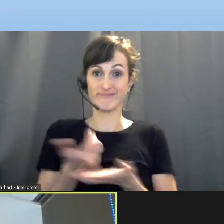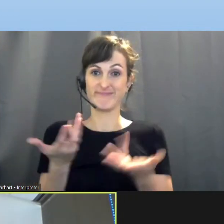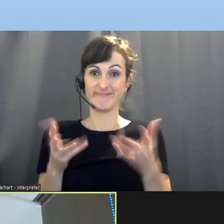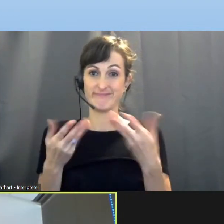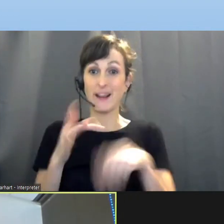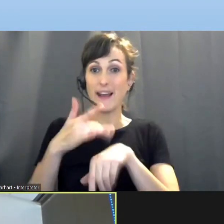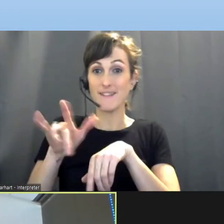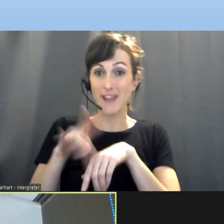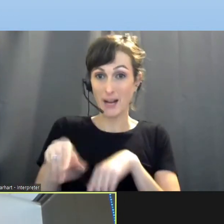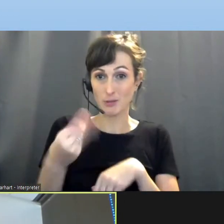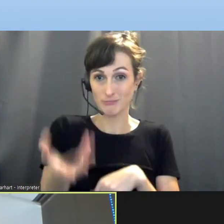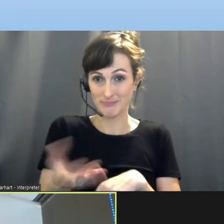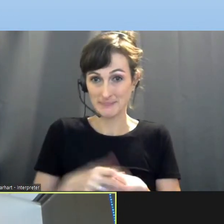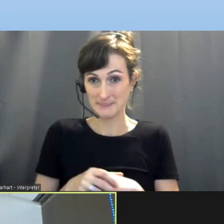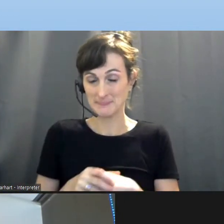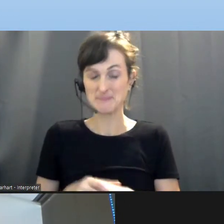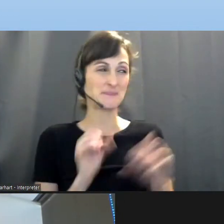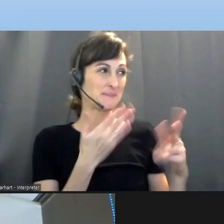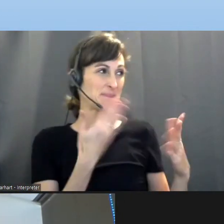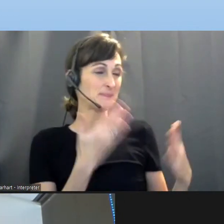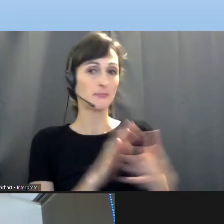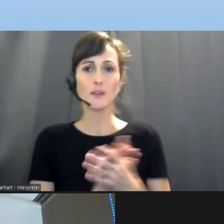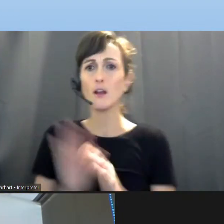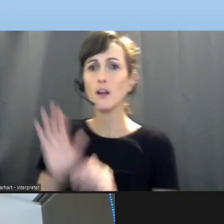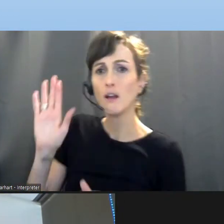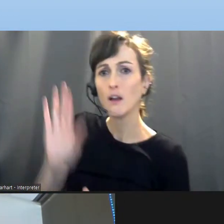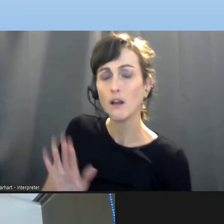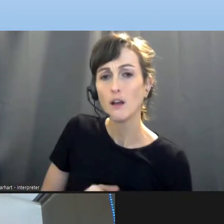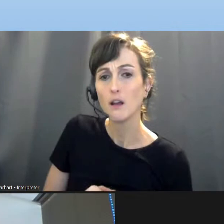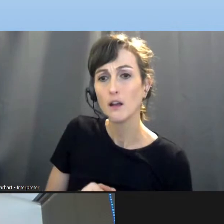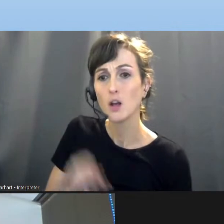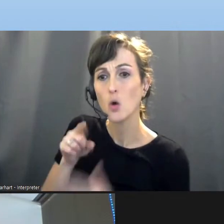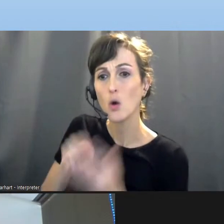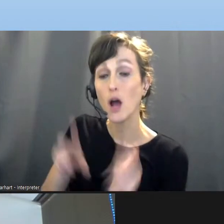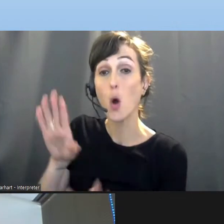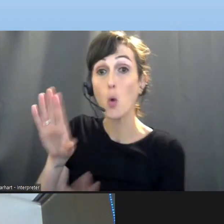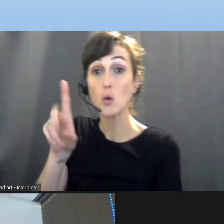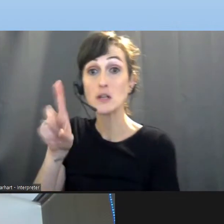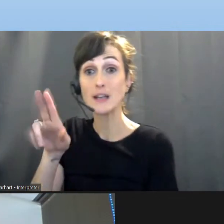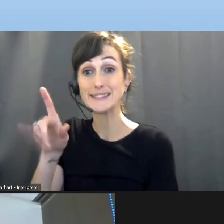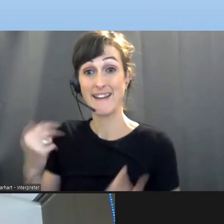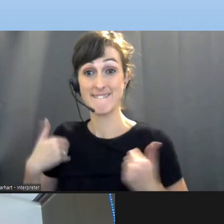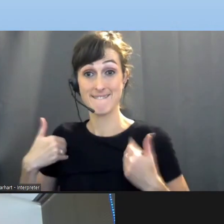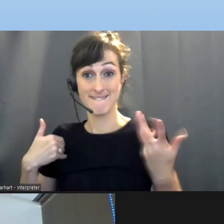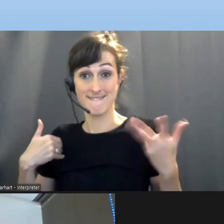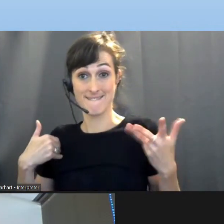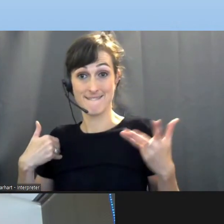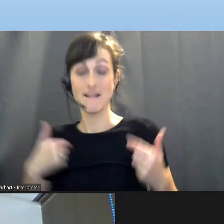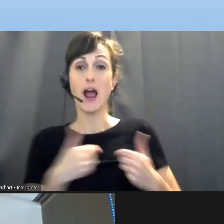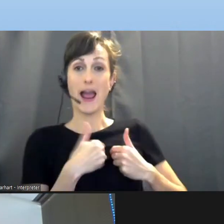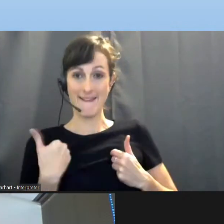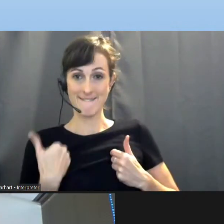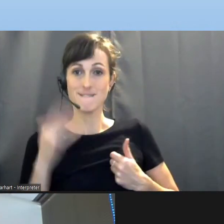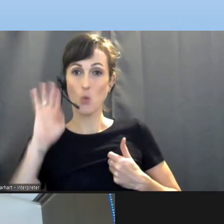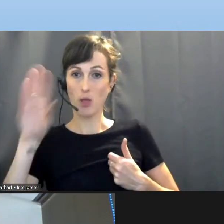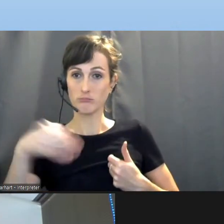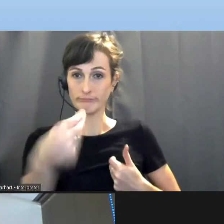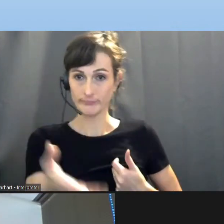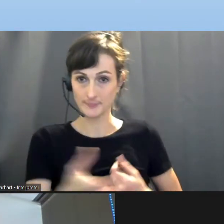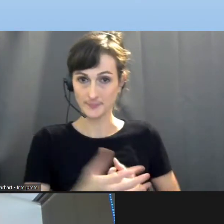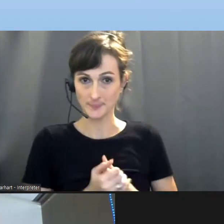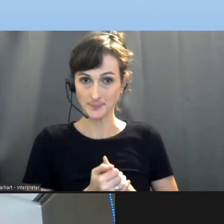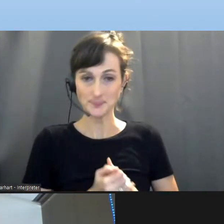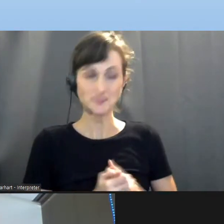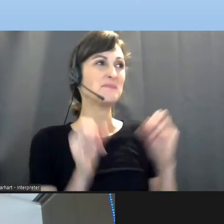ma'am. Okay, thank you. Dustin has those and I have those. We will get them to you.